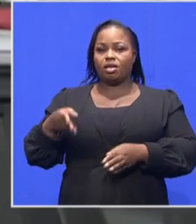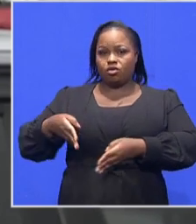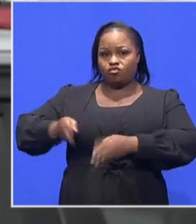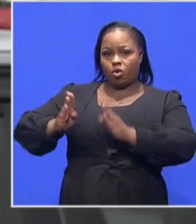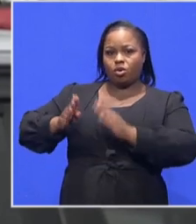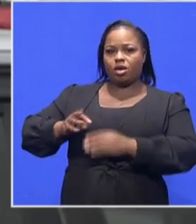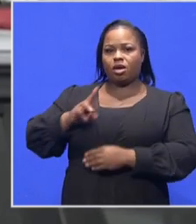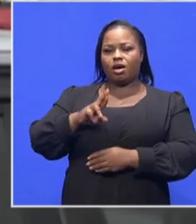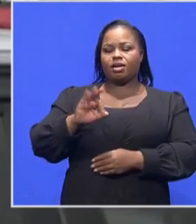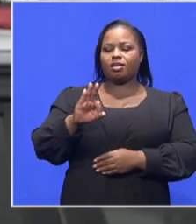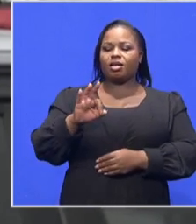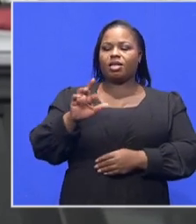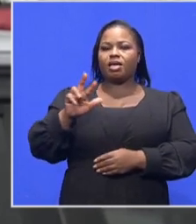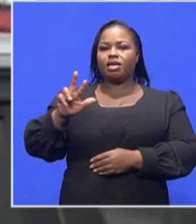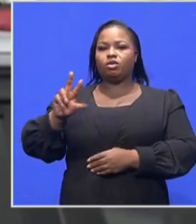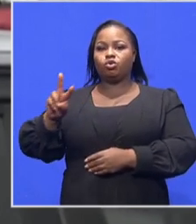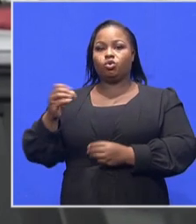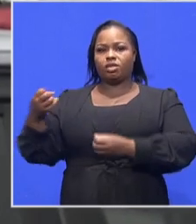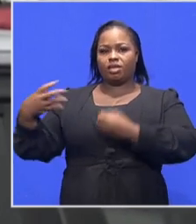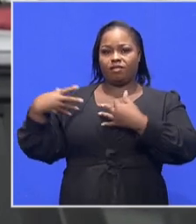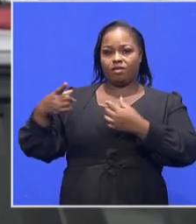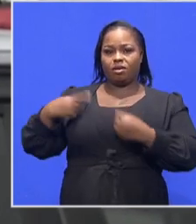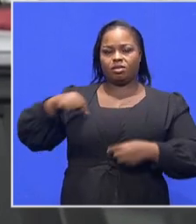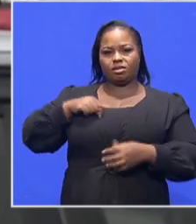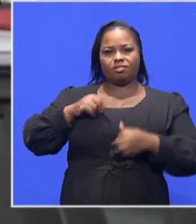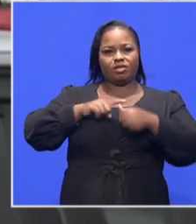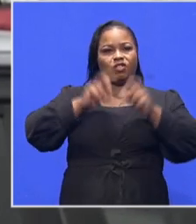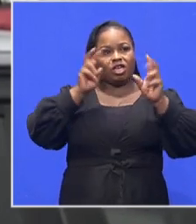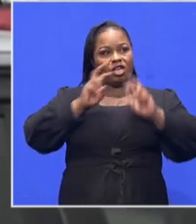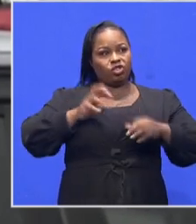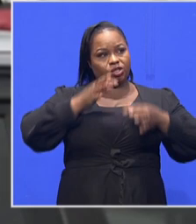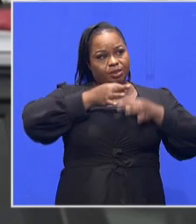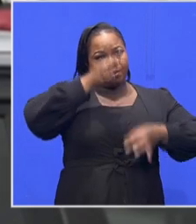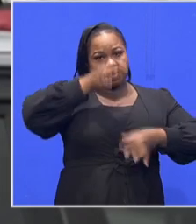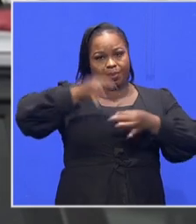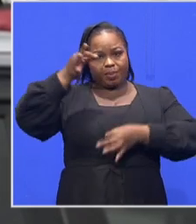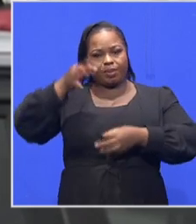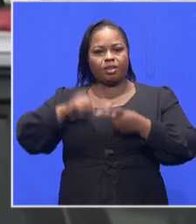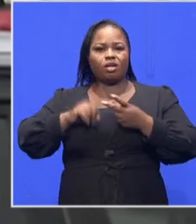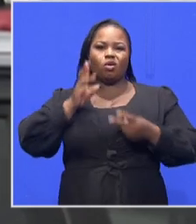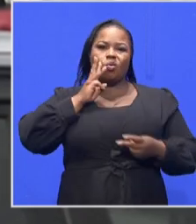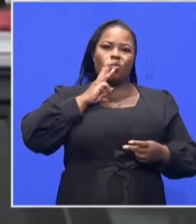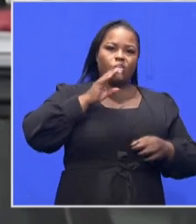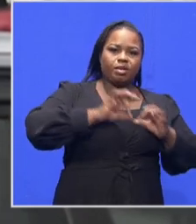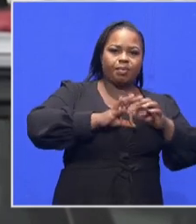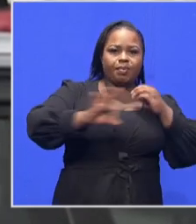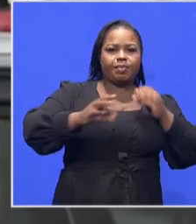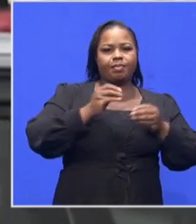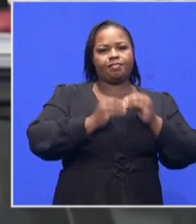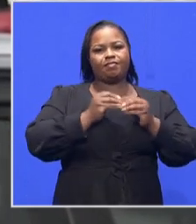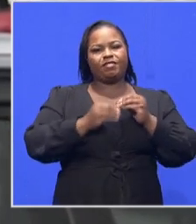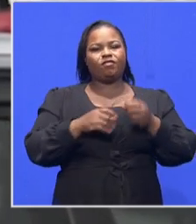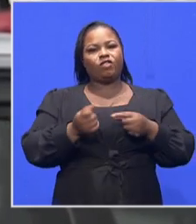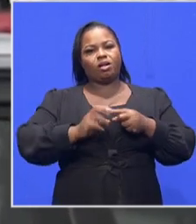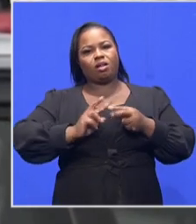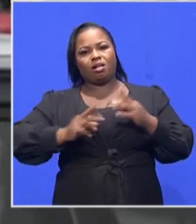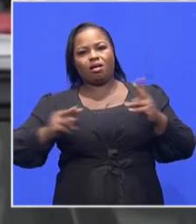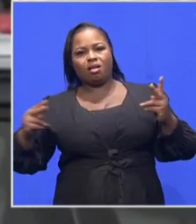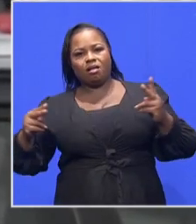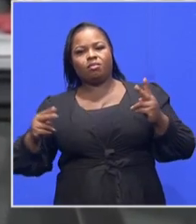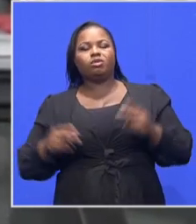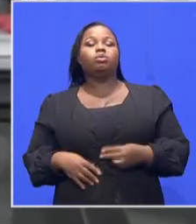upgrade. There's electricity lines that must be upgraded. There's water pipelines to be upgraded. And there's desalination. So